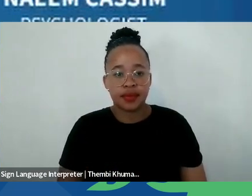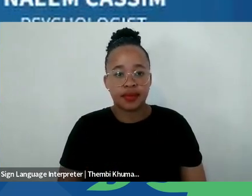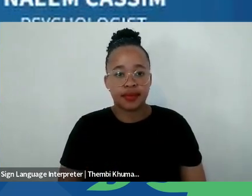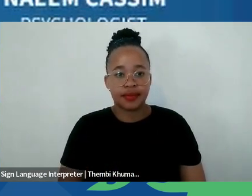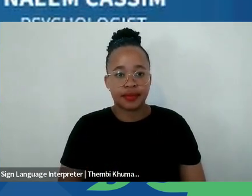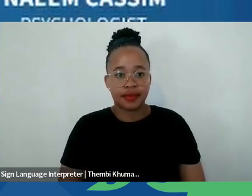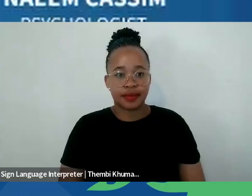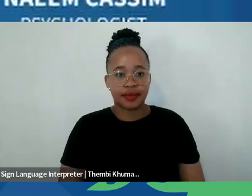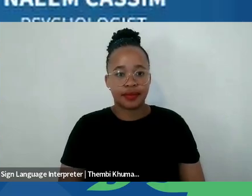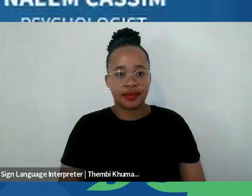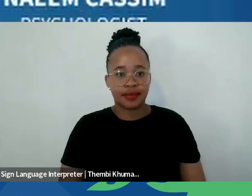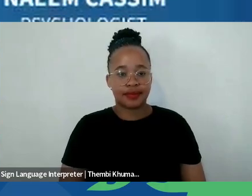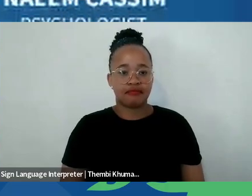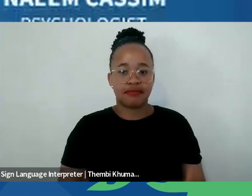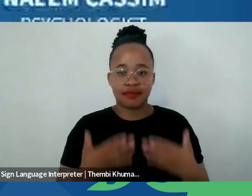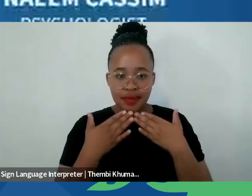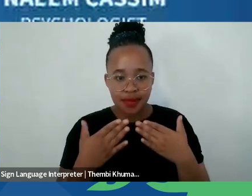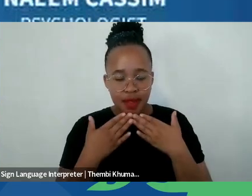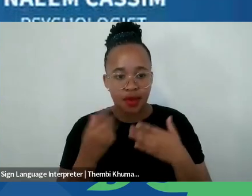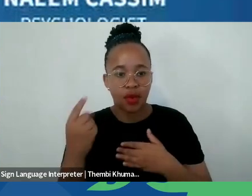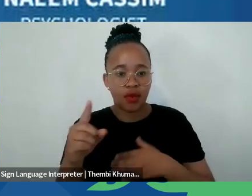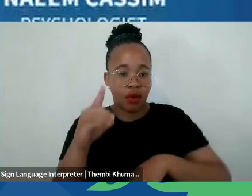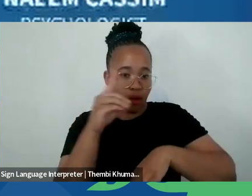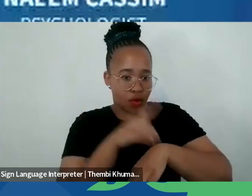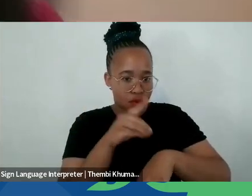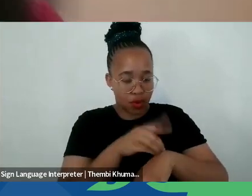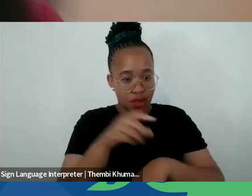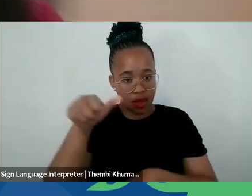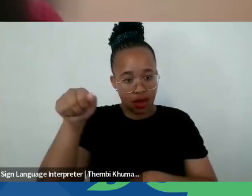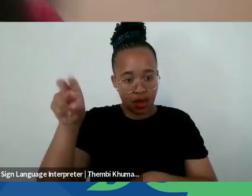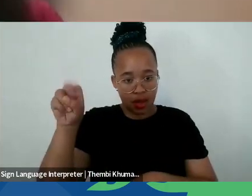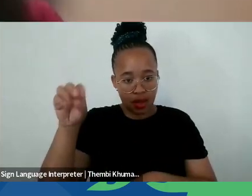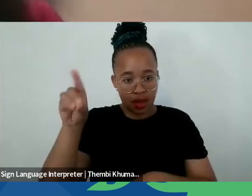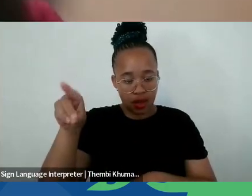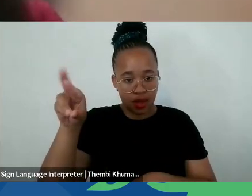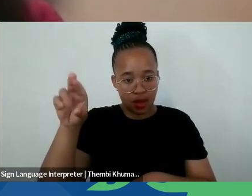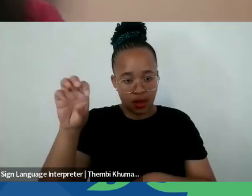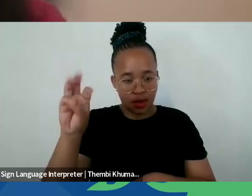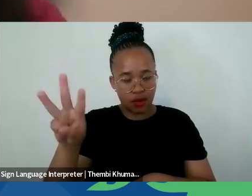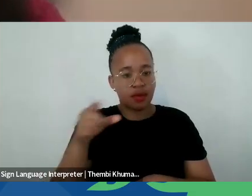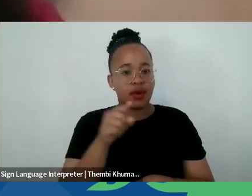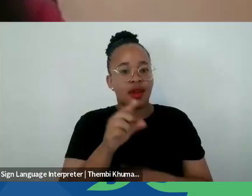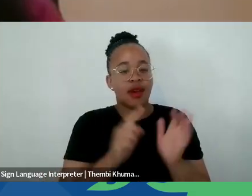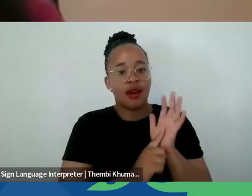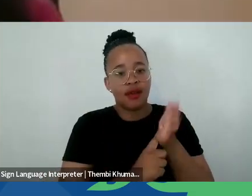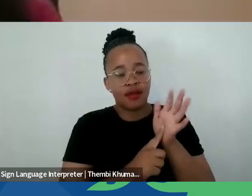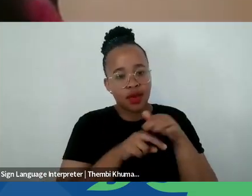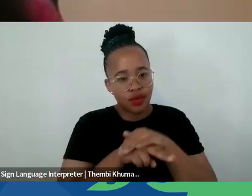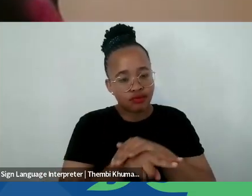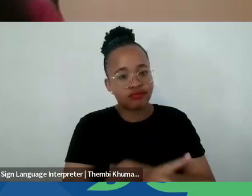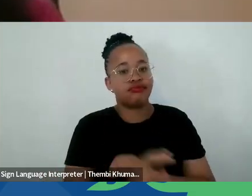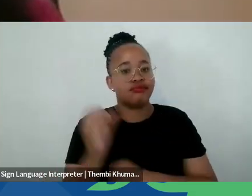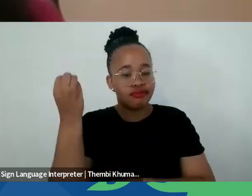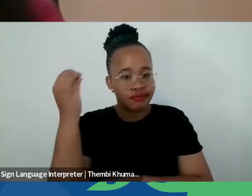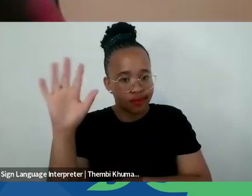So a great appreciation for Dr. Andrew Scheiber, who provided us that video to give a clear indication of